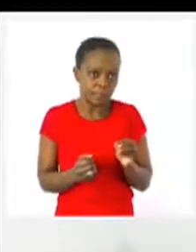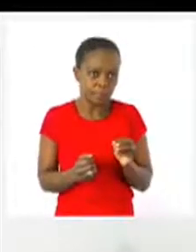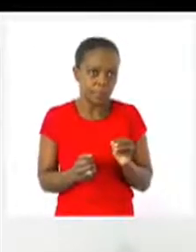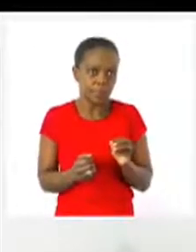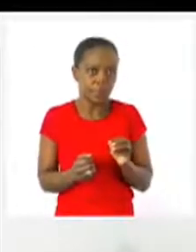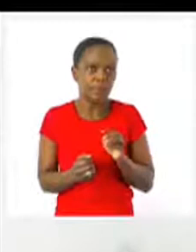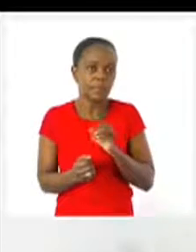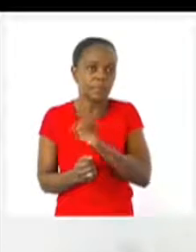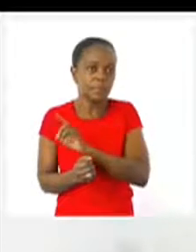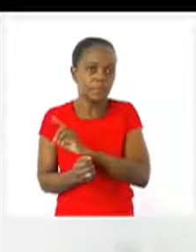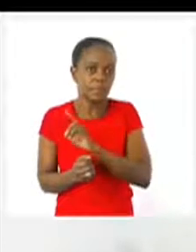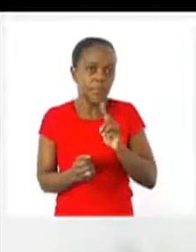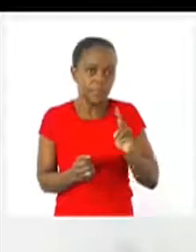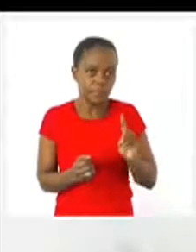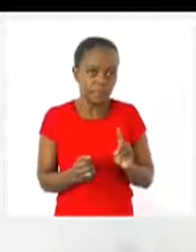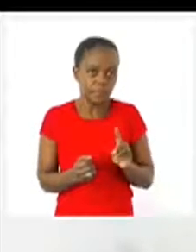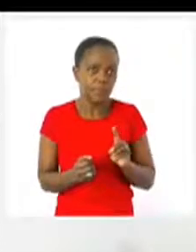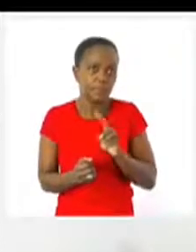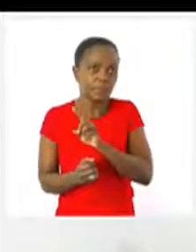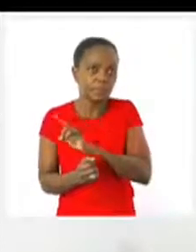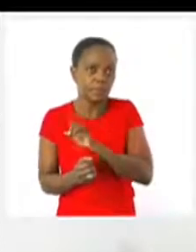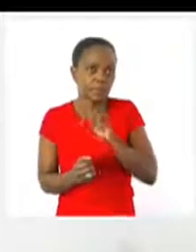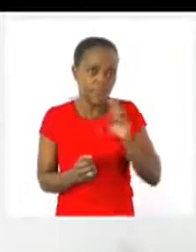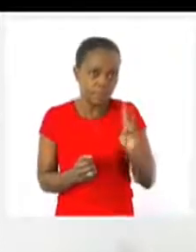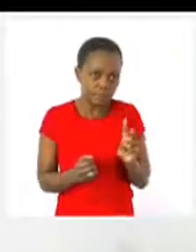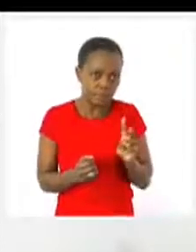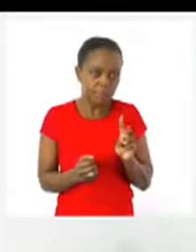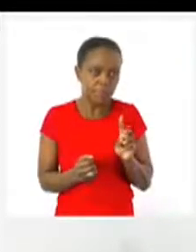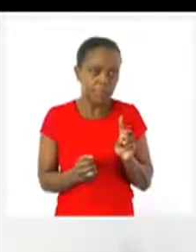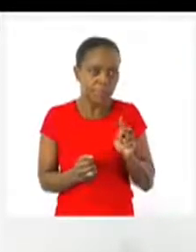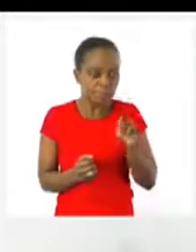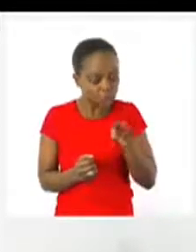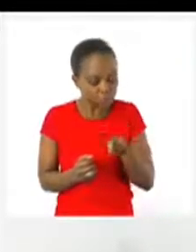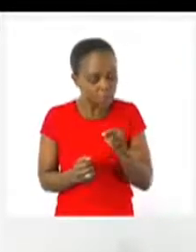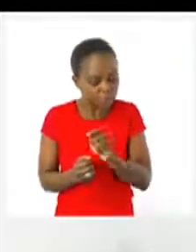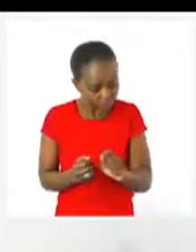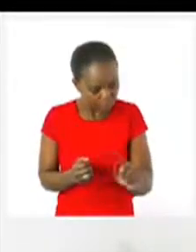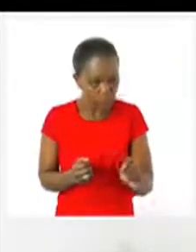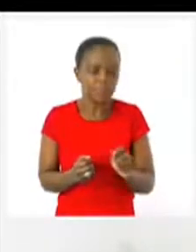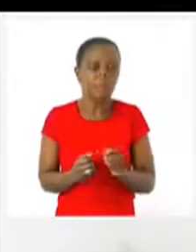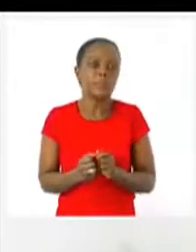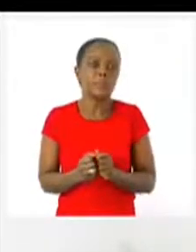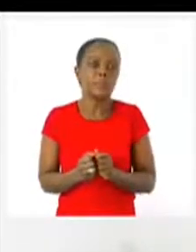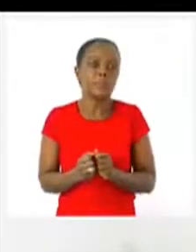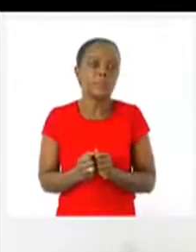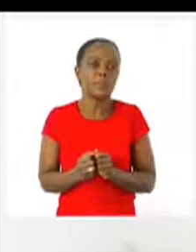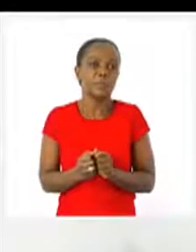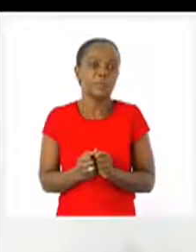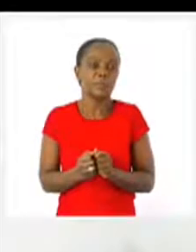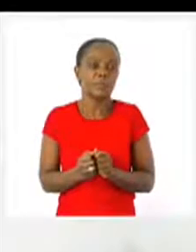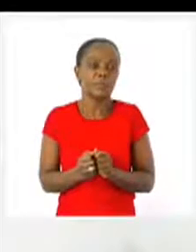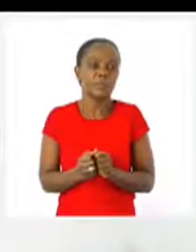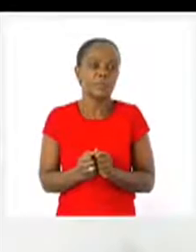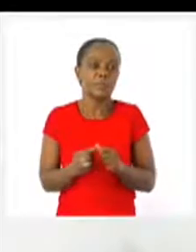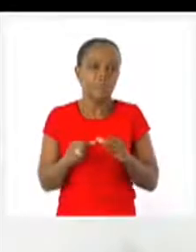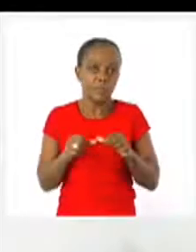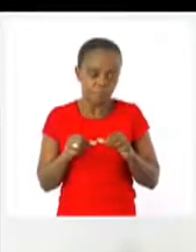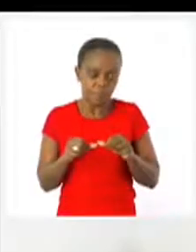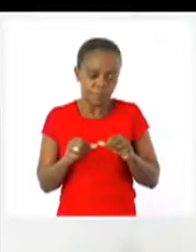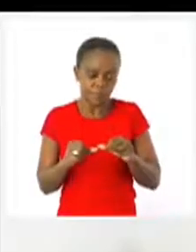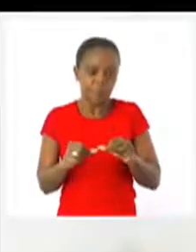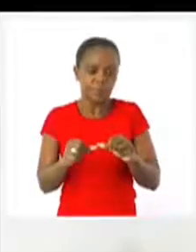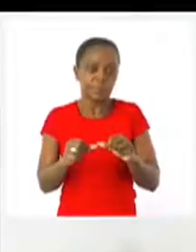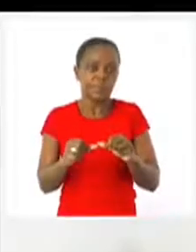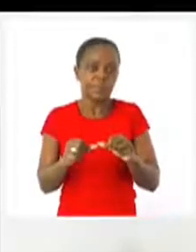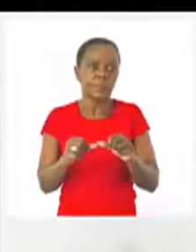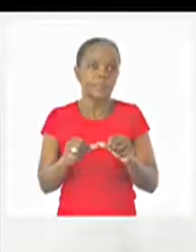10, 11, 12. Wonderful. Now we can finish the rest of the work